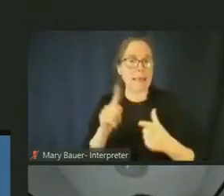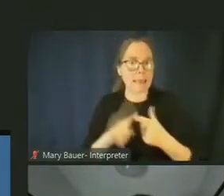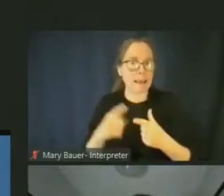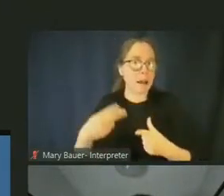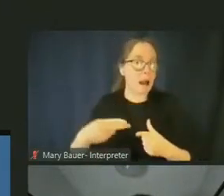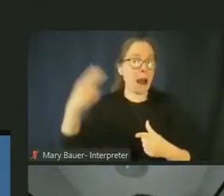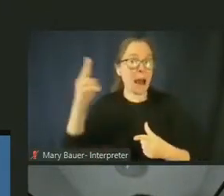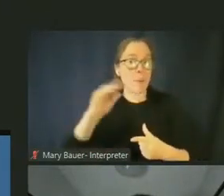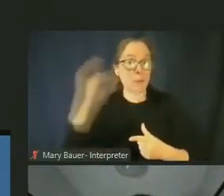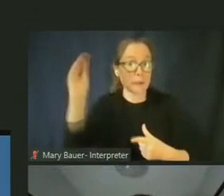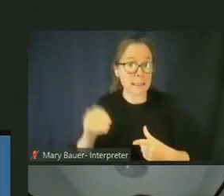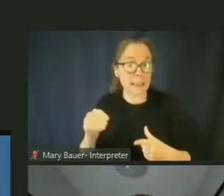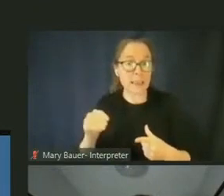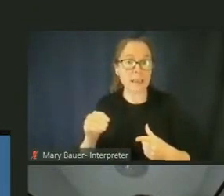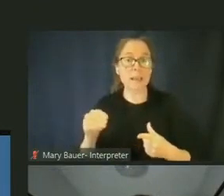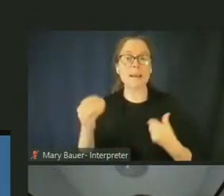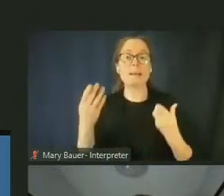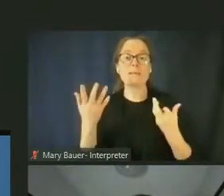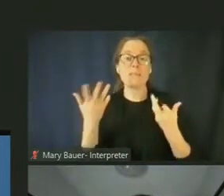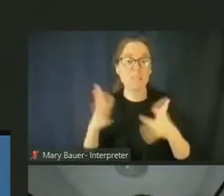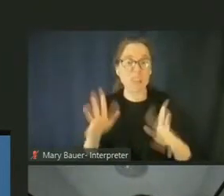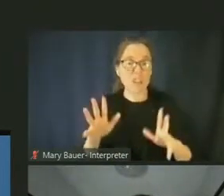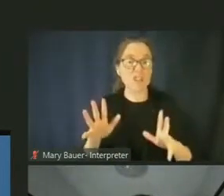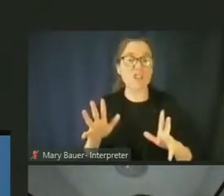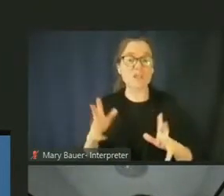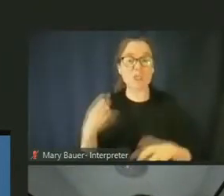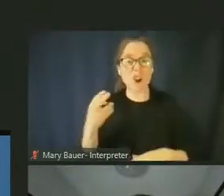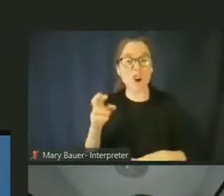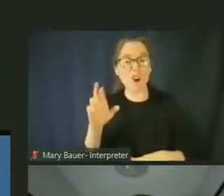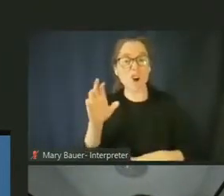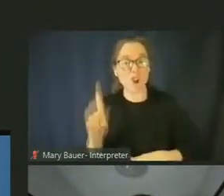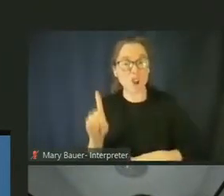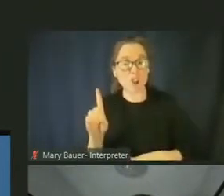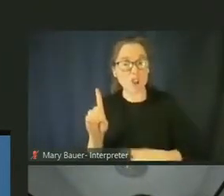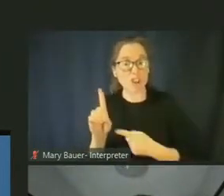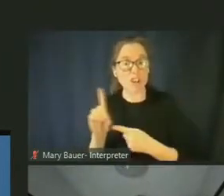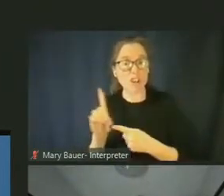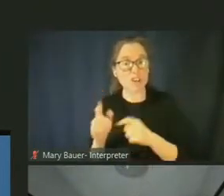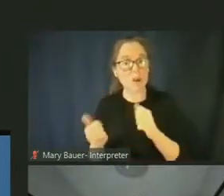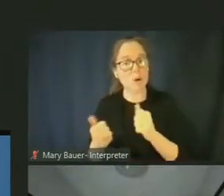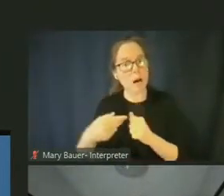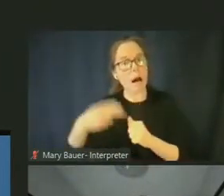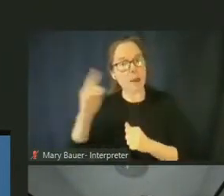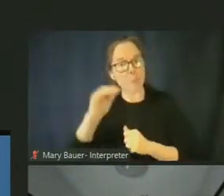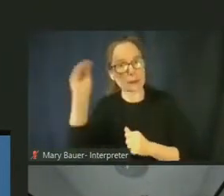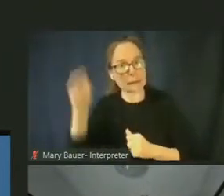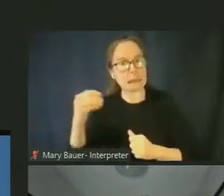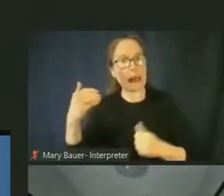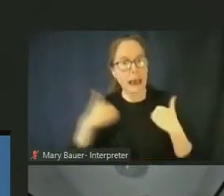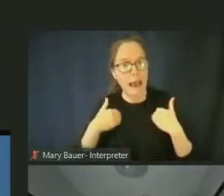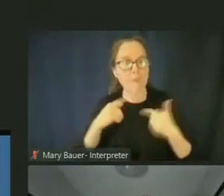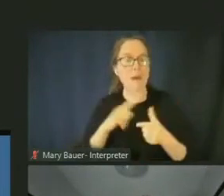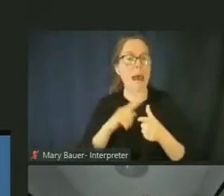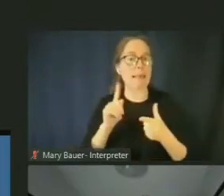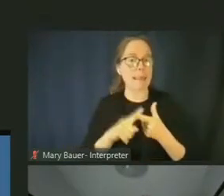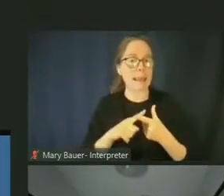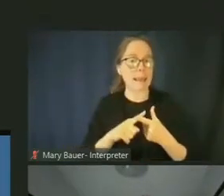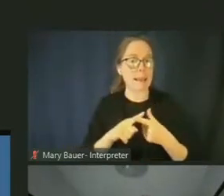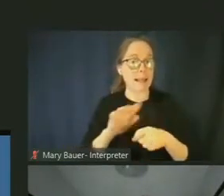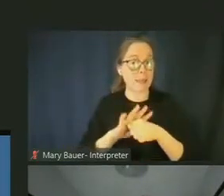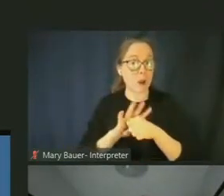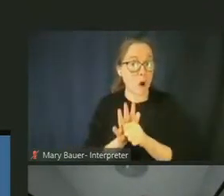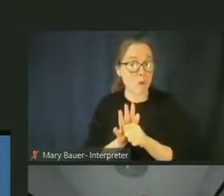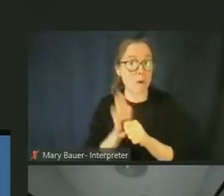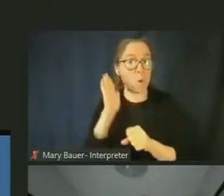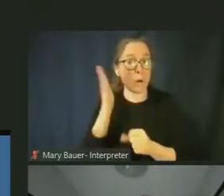a lot safer to reach that level in order to kind of let it die out, let the virus not have